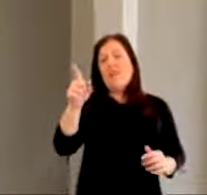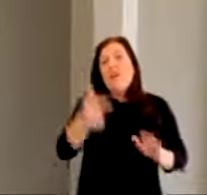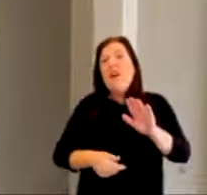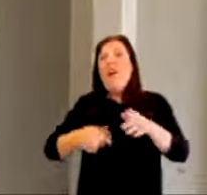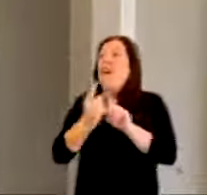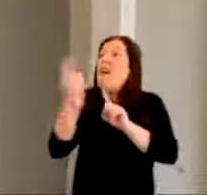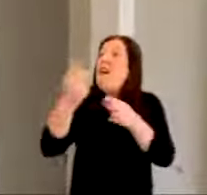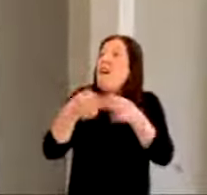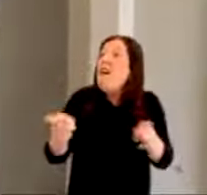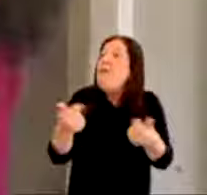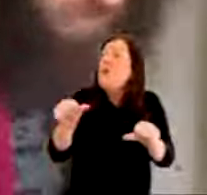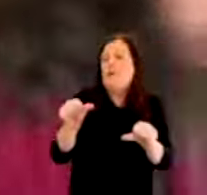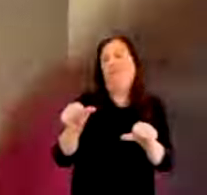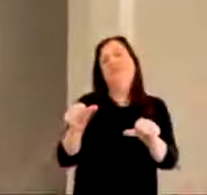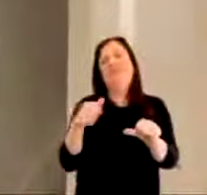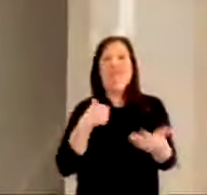say.